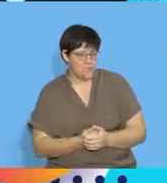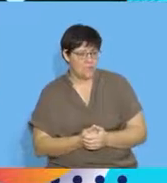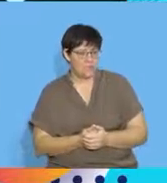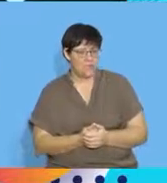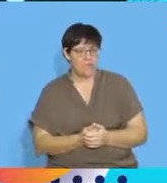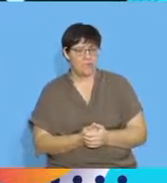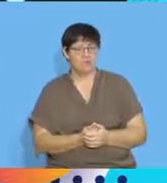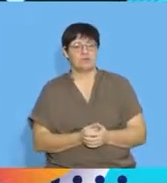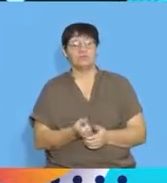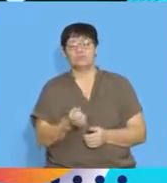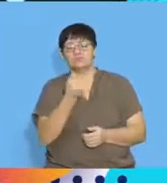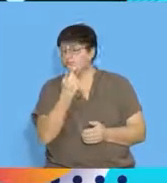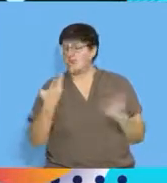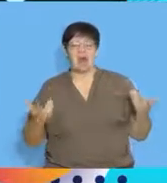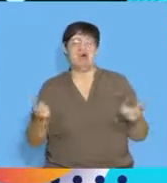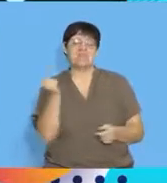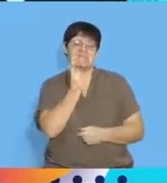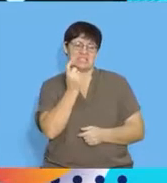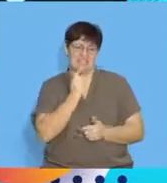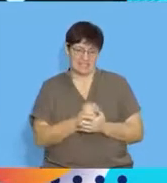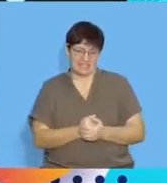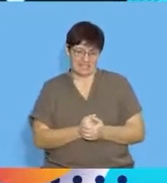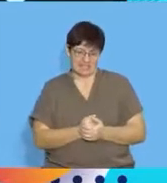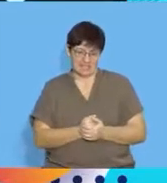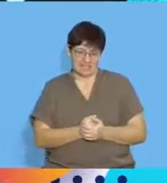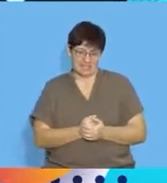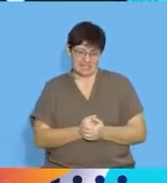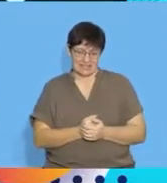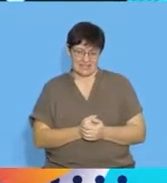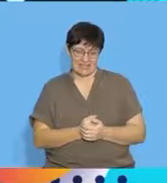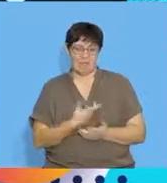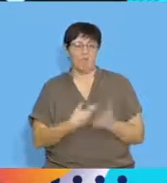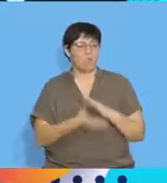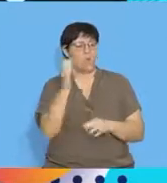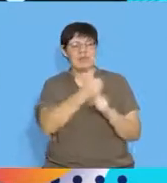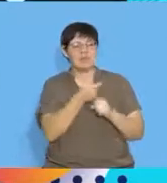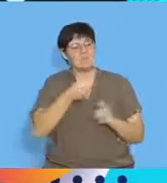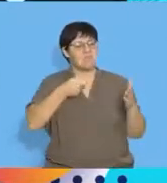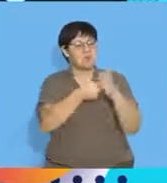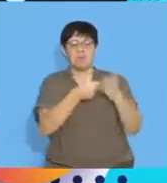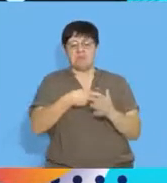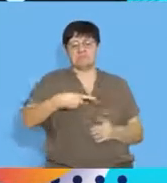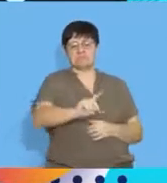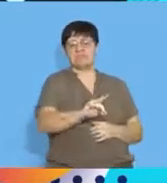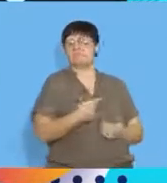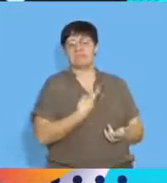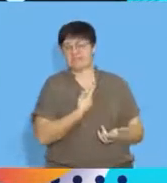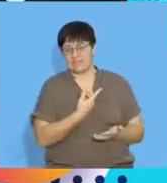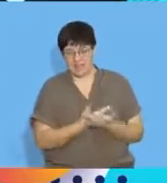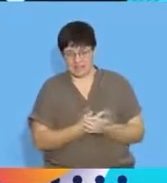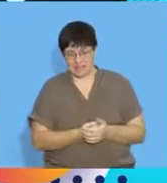Treatment is actually quite easy here. You have to go to the chemist. It's over the counter, right? It's what we call